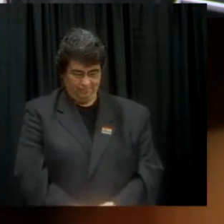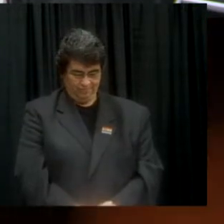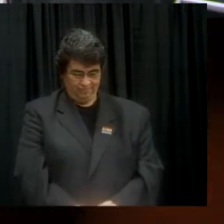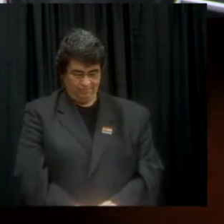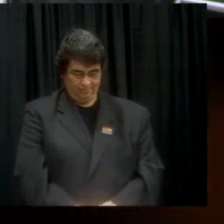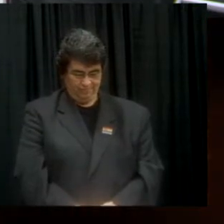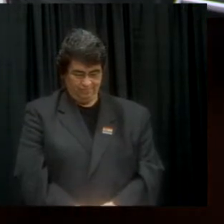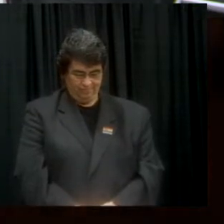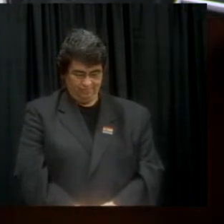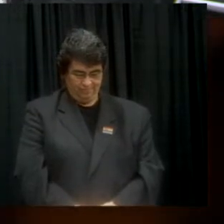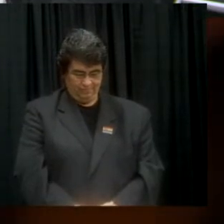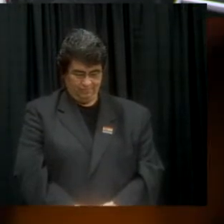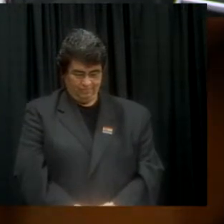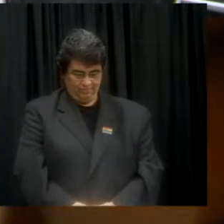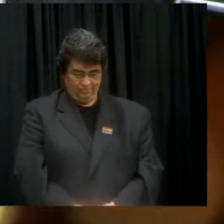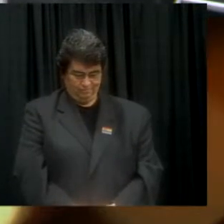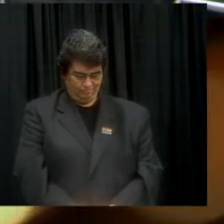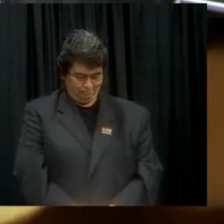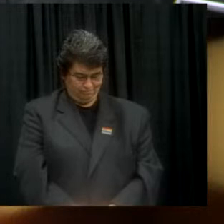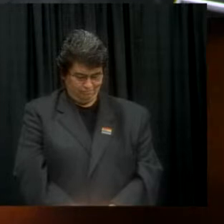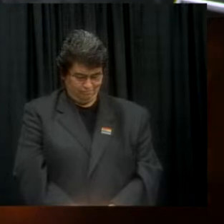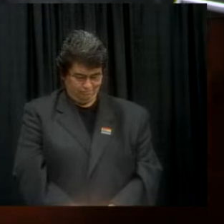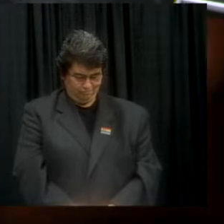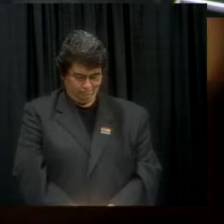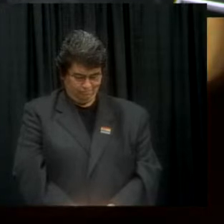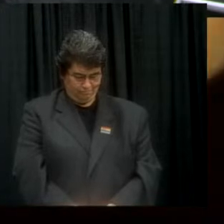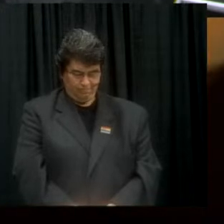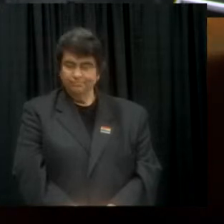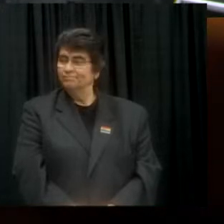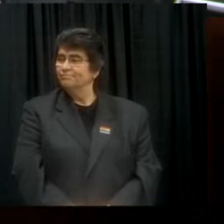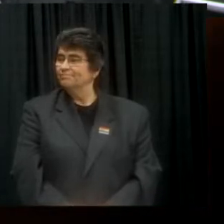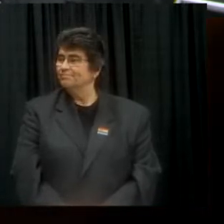Ooh, how do you say your last name? You were on my list. What?